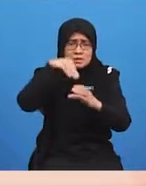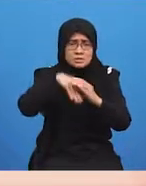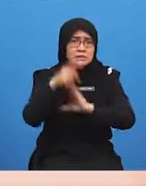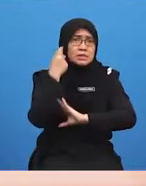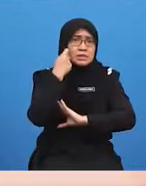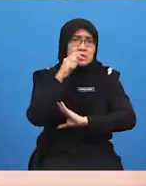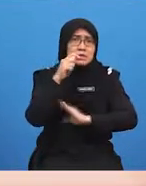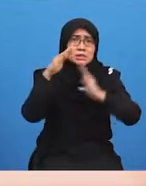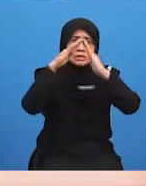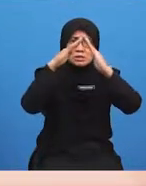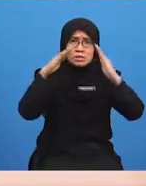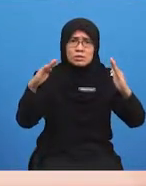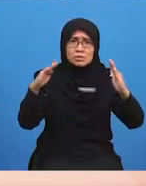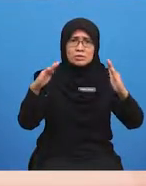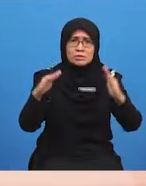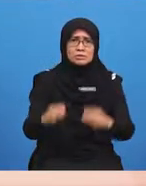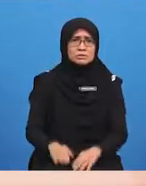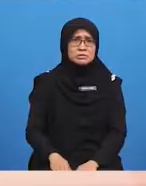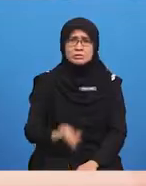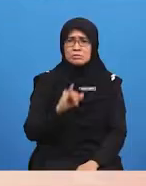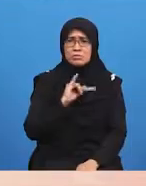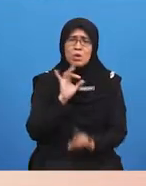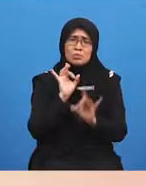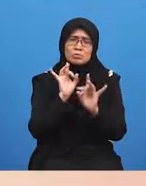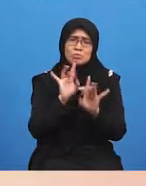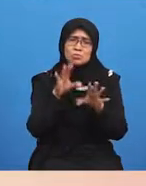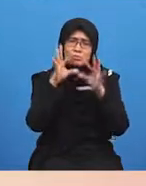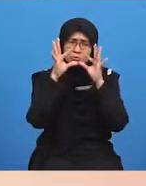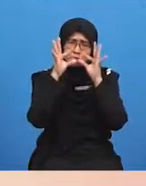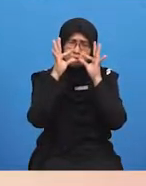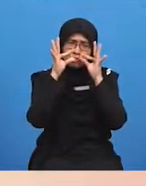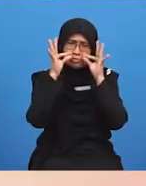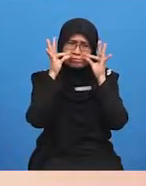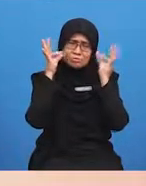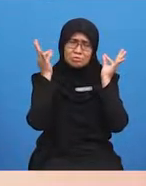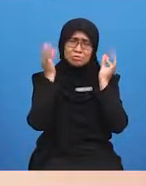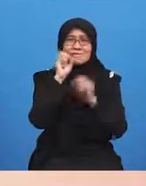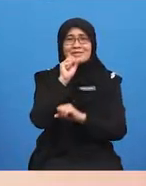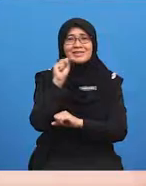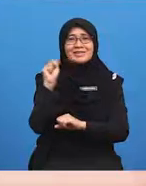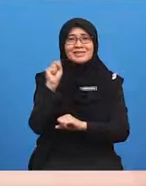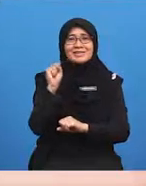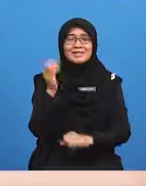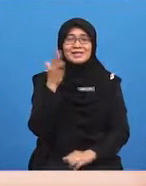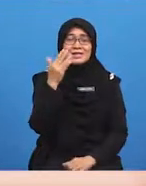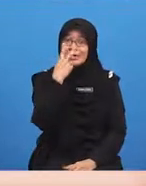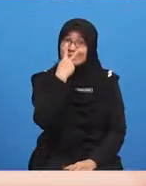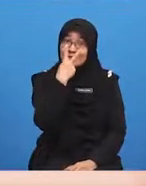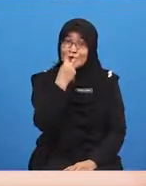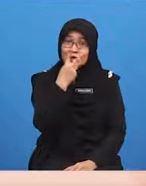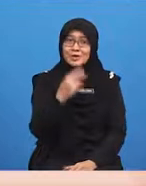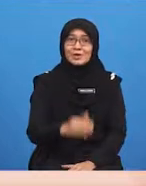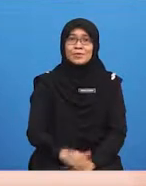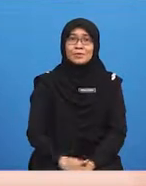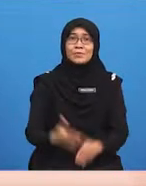no! I don't like cats. Here, let me show you. Miss Hazrin,